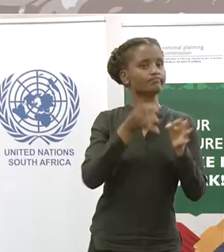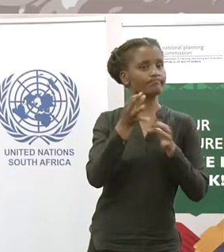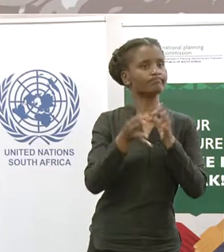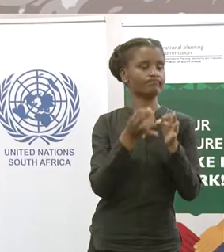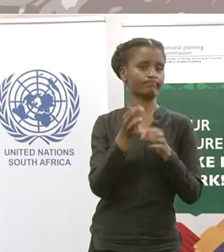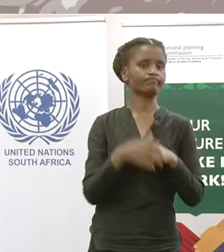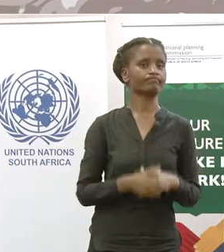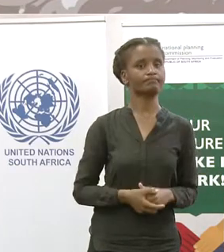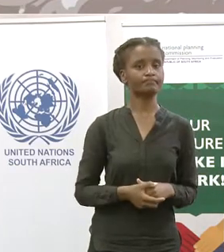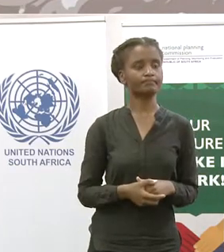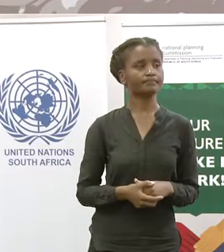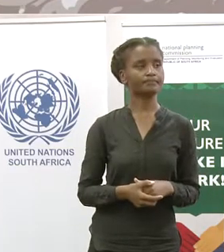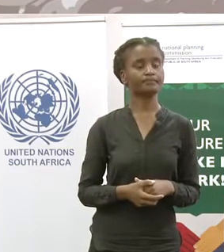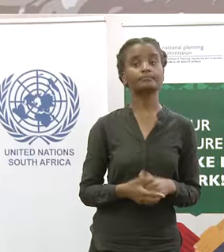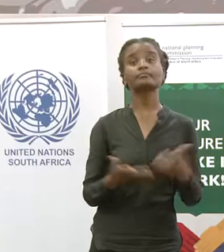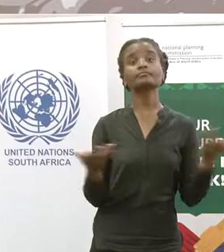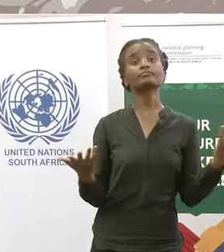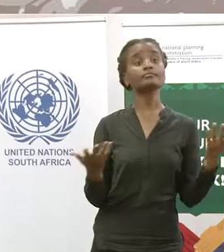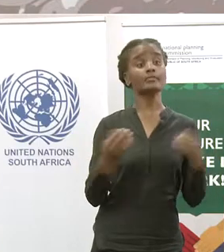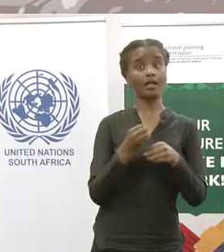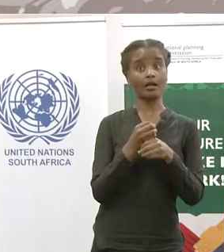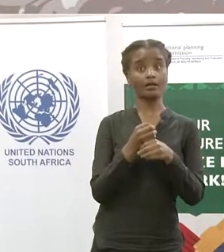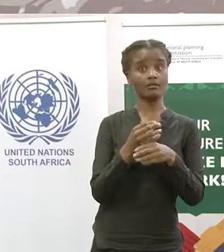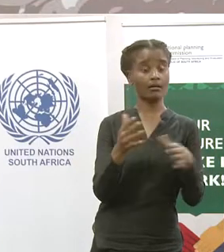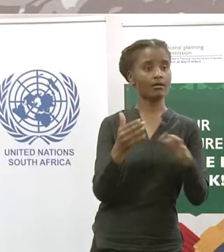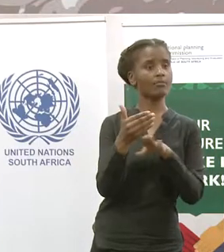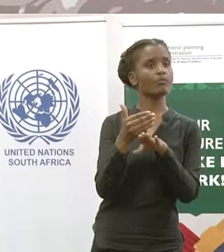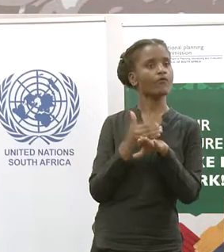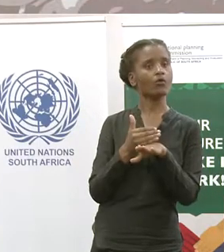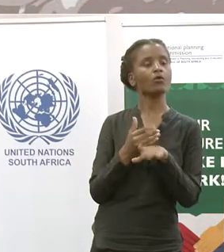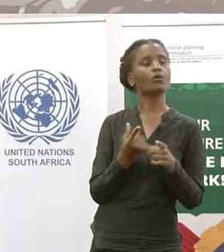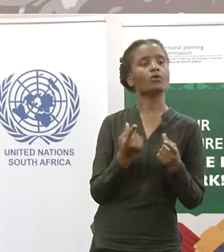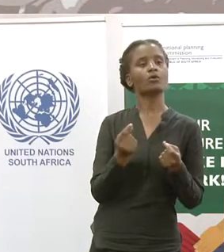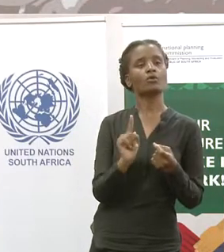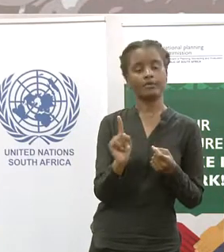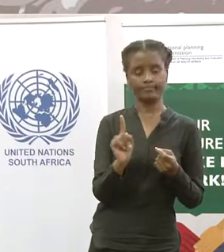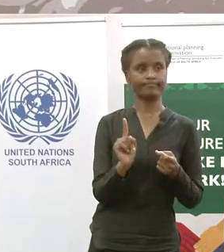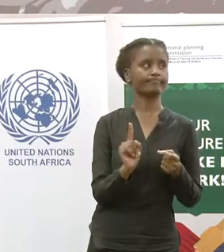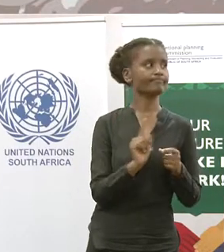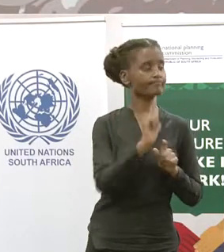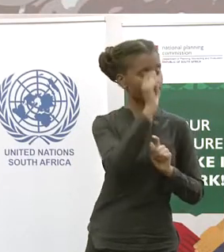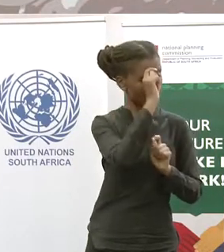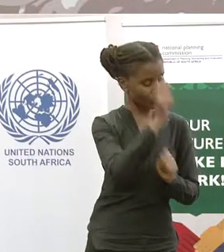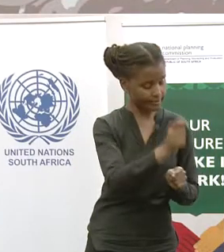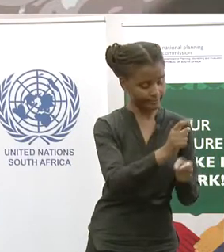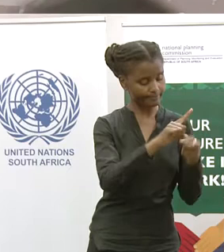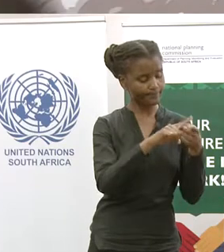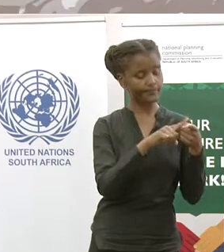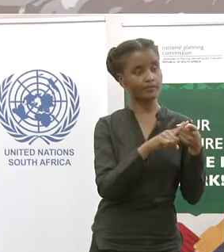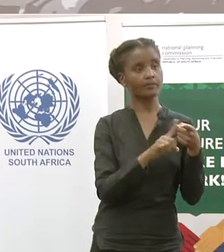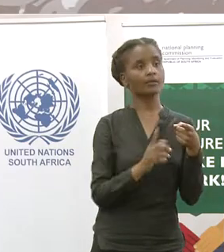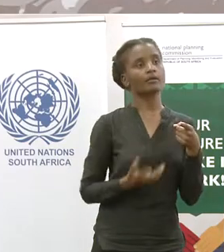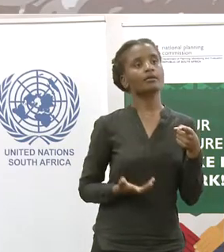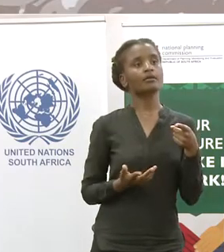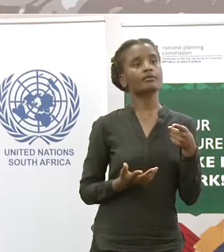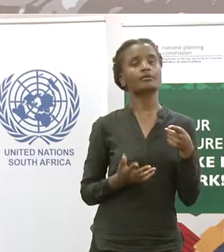today. Perhaps before we start, let me start with a couple of acknowledgements. One,